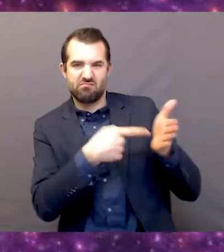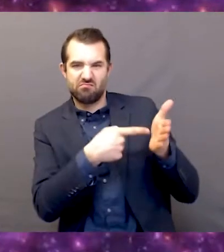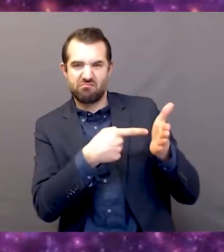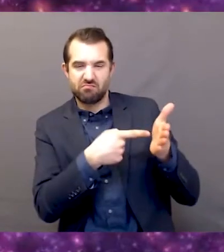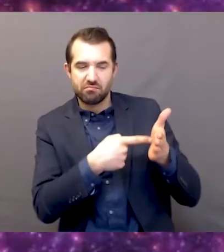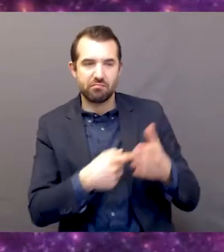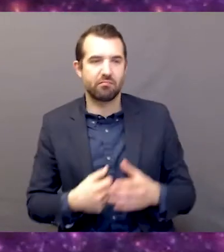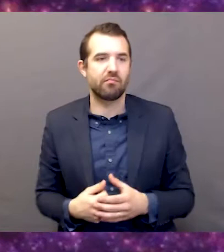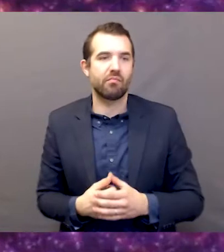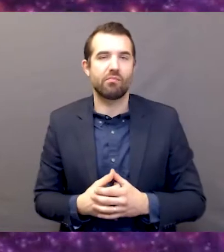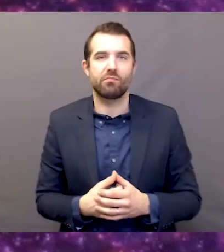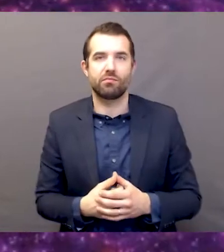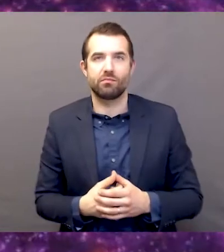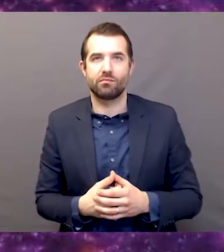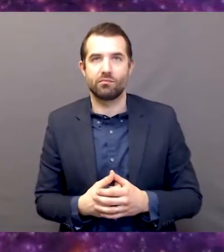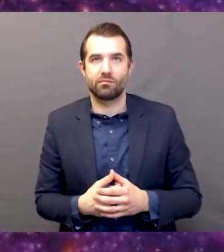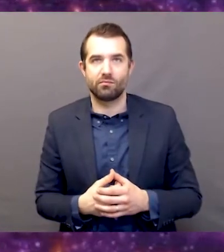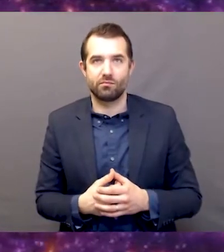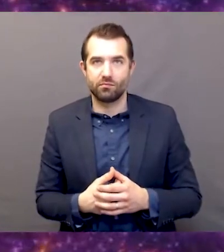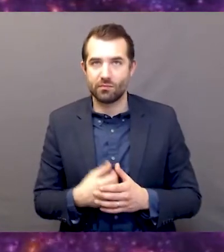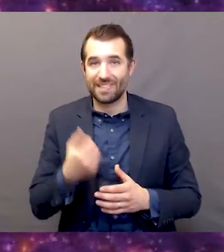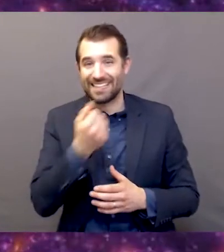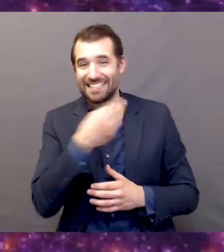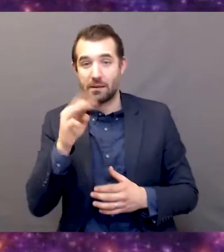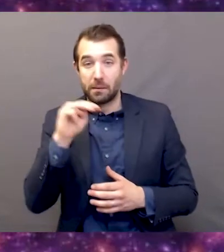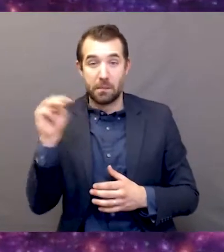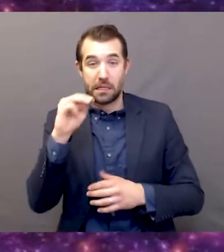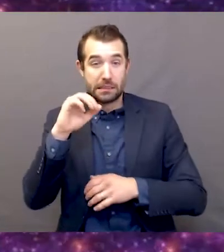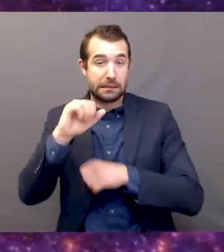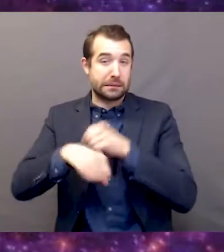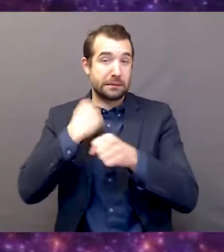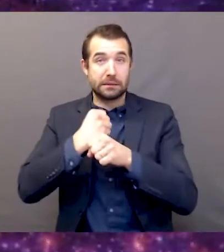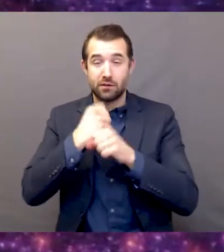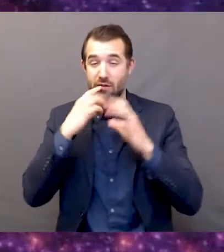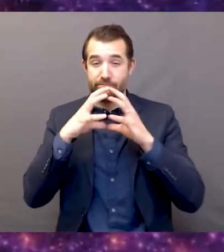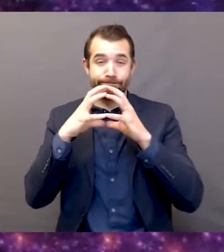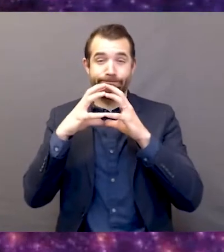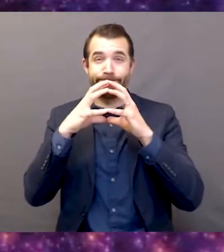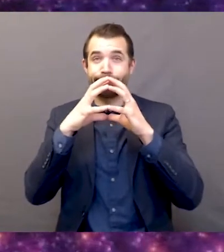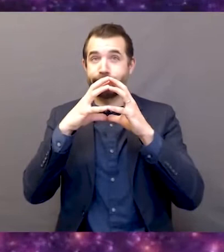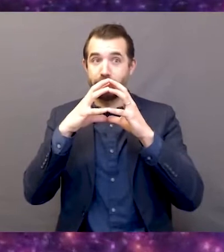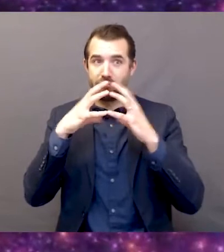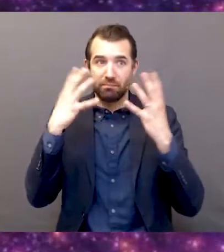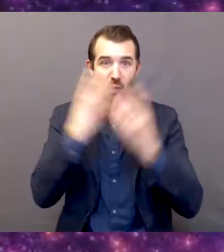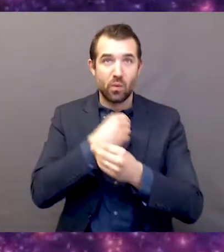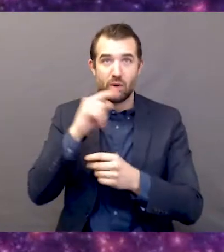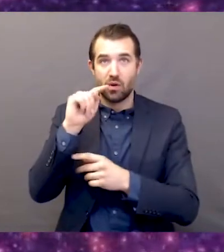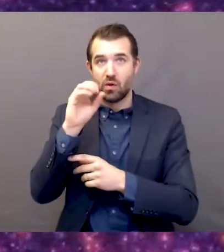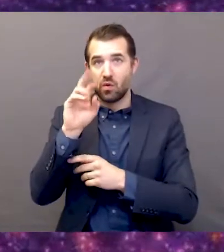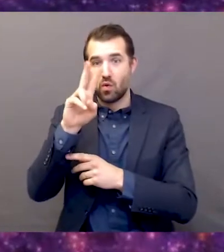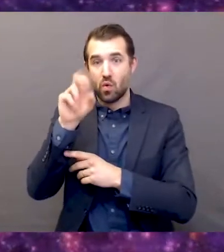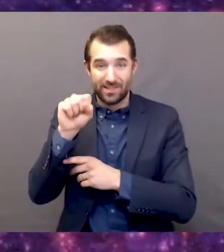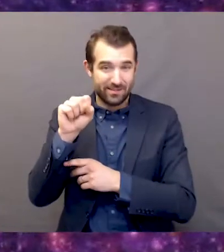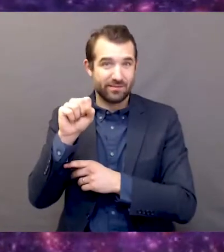the bubble here, and over millions of years, these bubbles rise, and you see here this beautiful torus. And you wonder